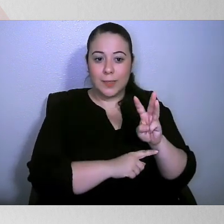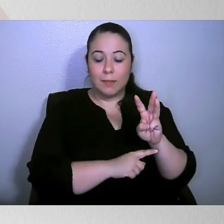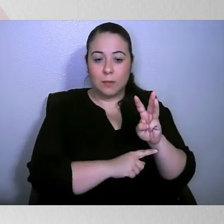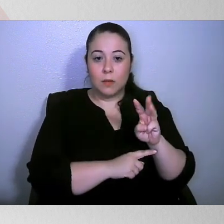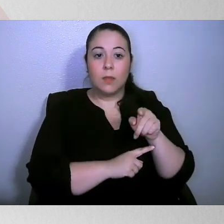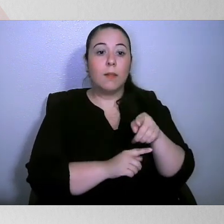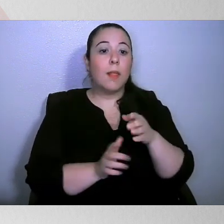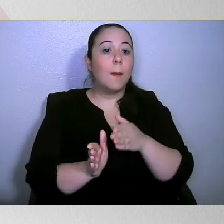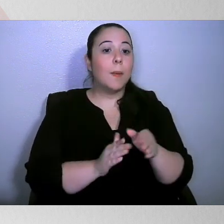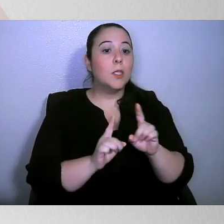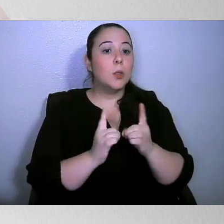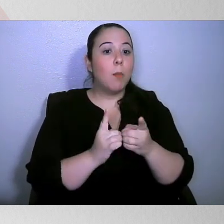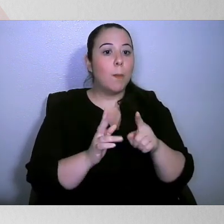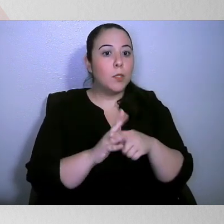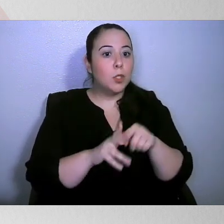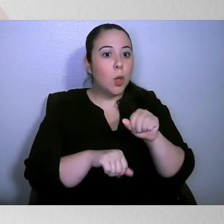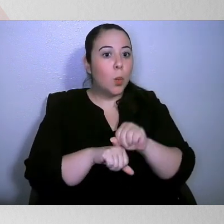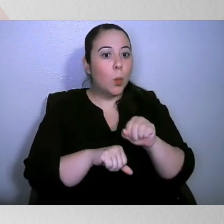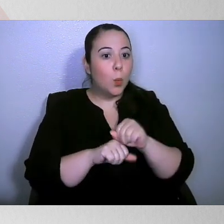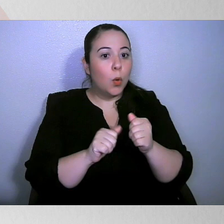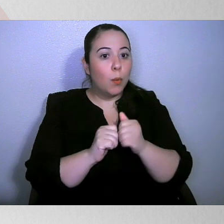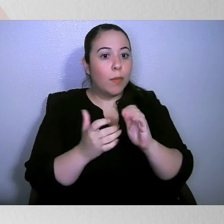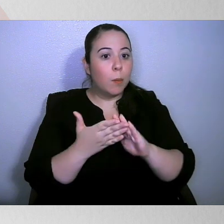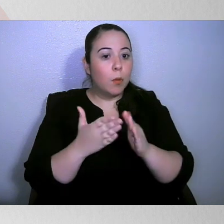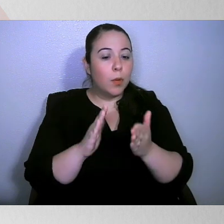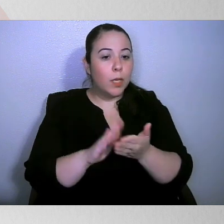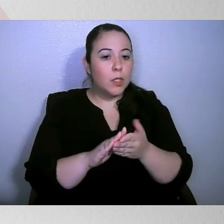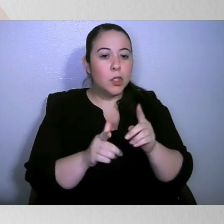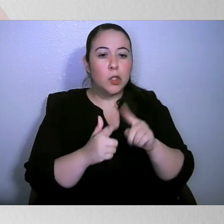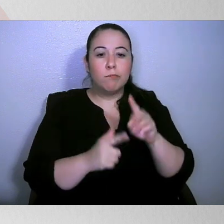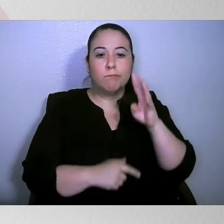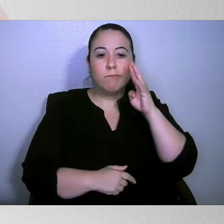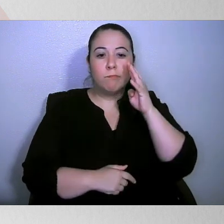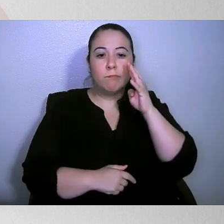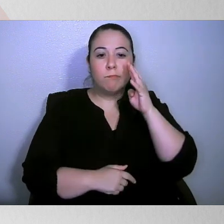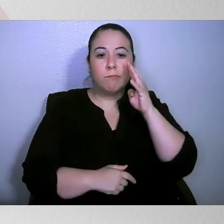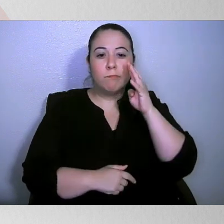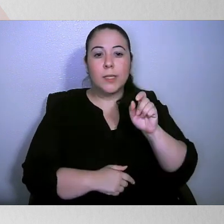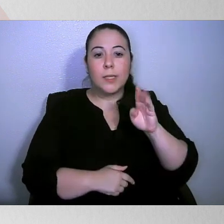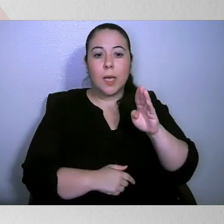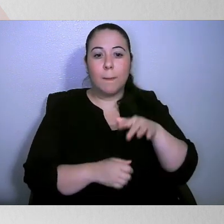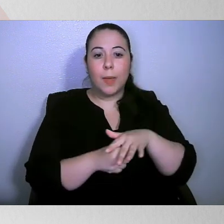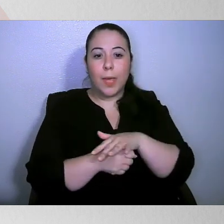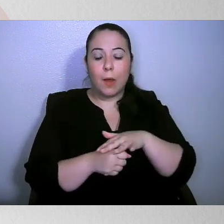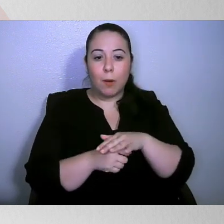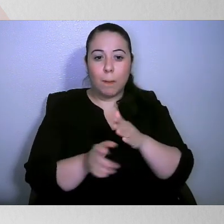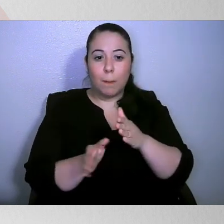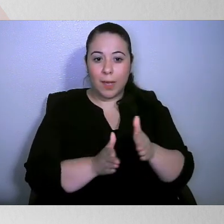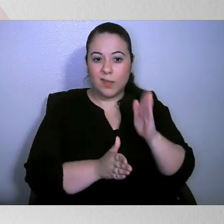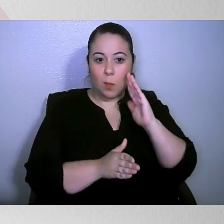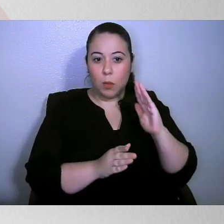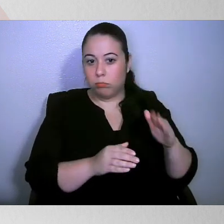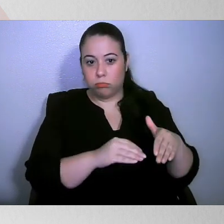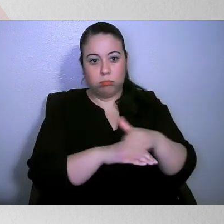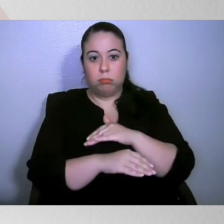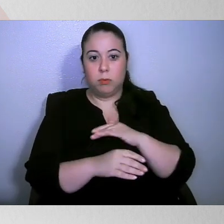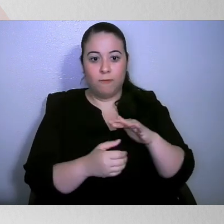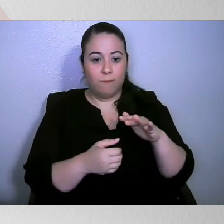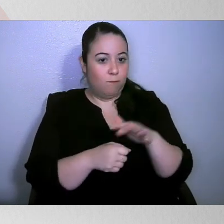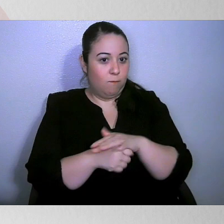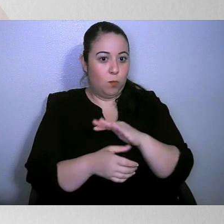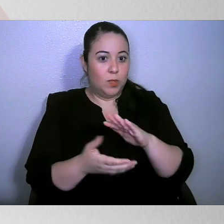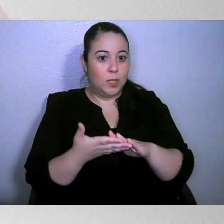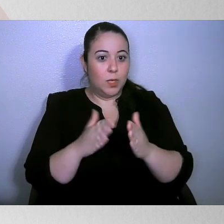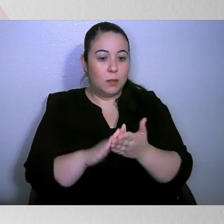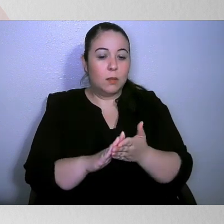with communities across the city to create 30 sub-area plans that collectively will cover the entire city. The Port San Antonio area